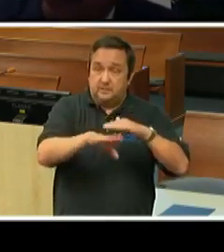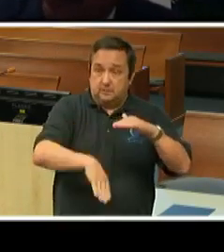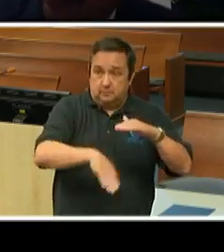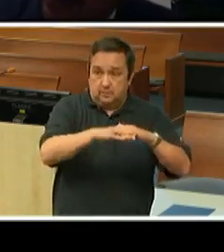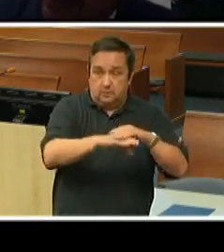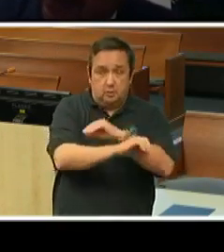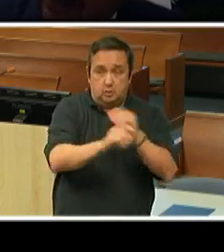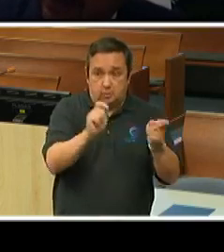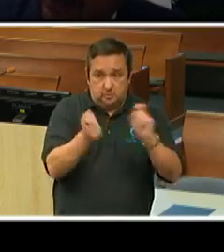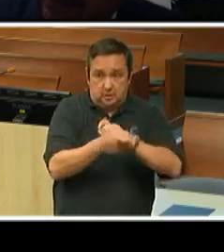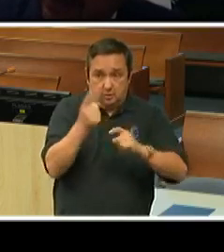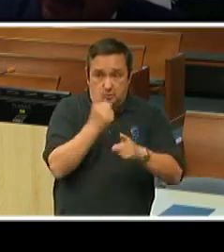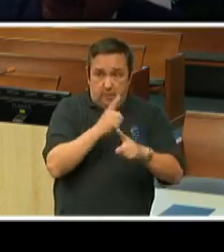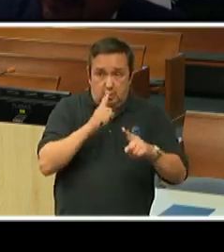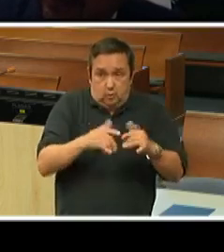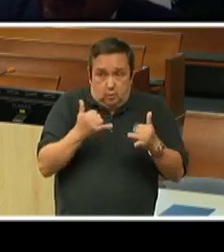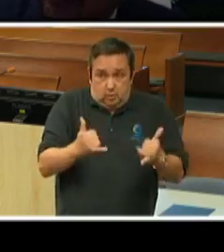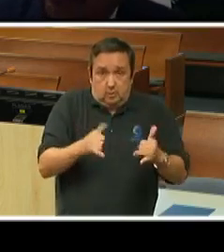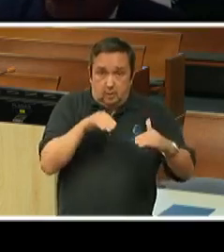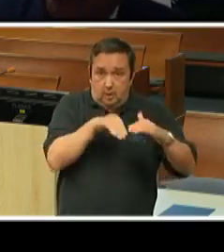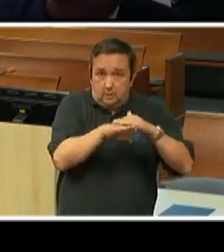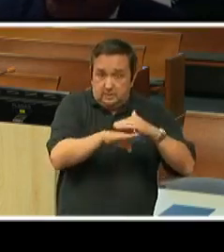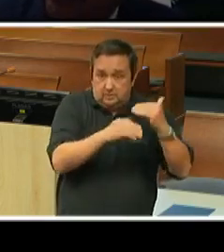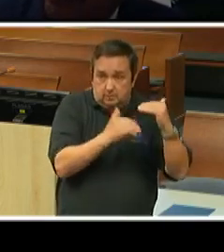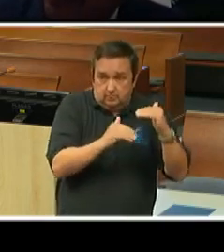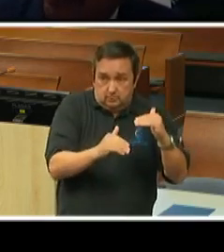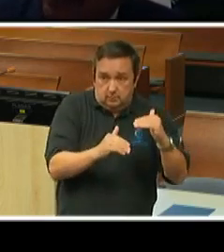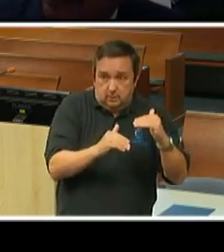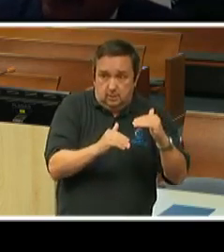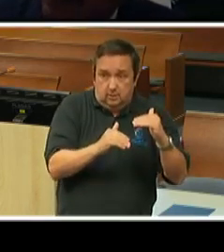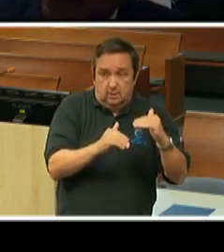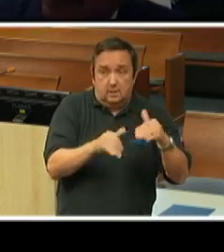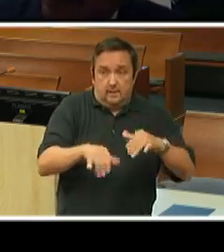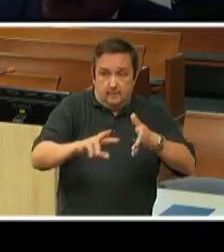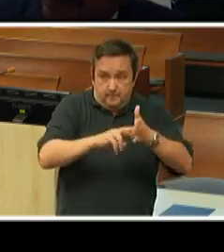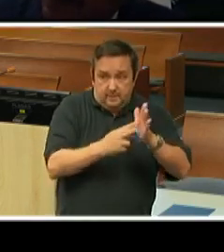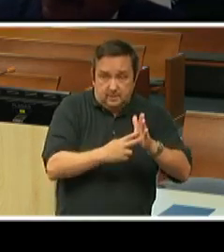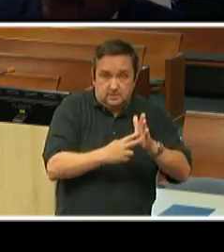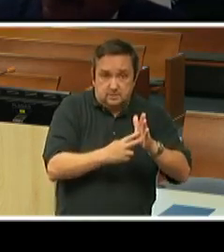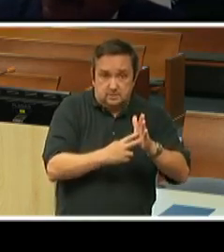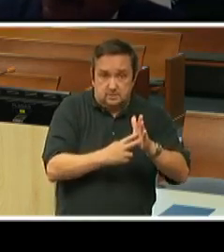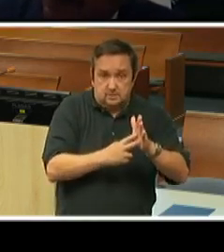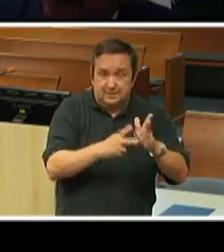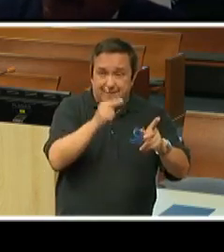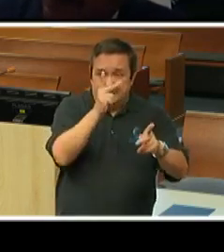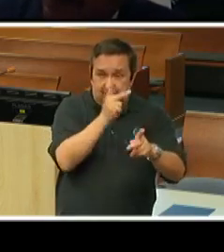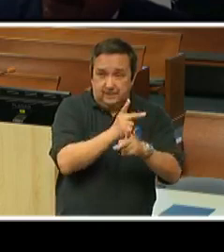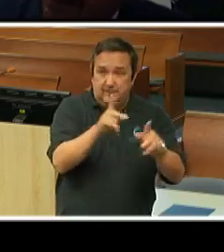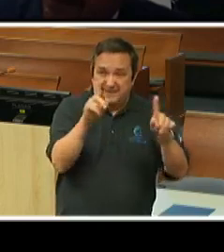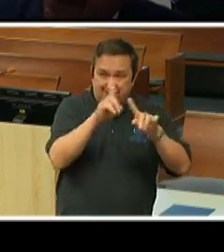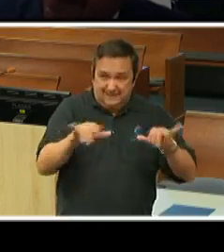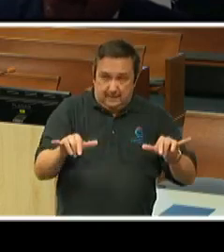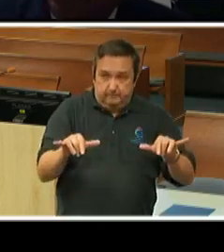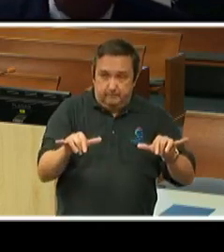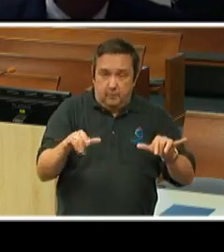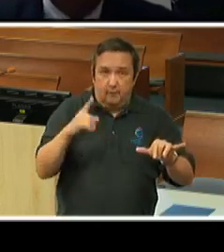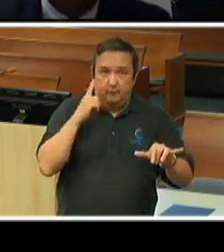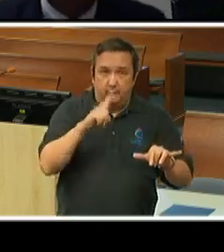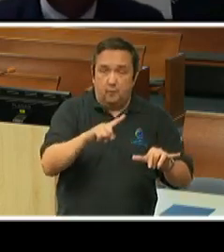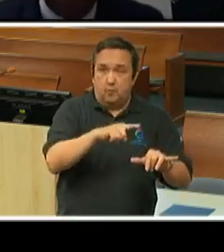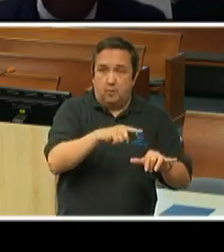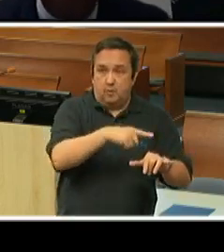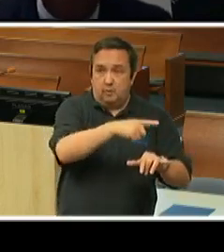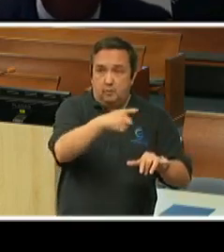have no change to the current occupancy standards, which means the occupancy will remain the same for